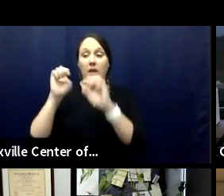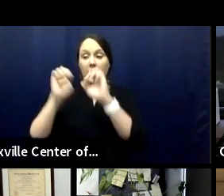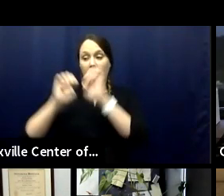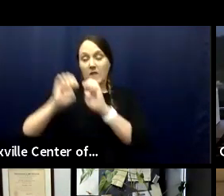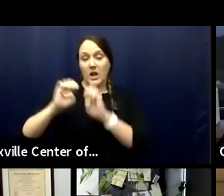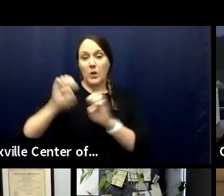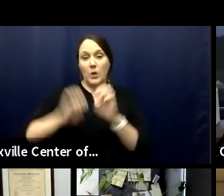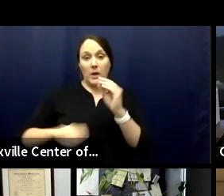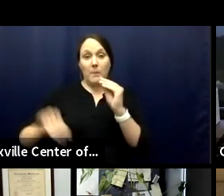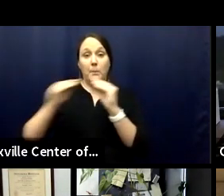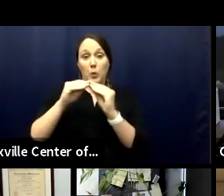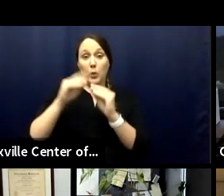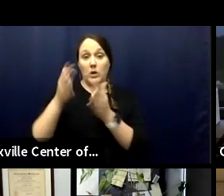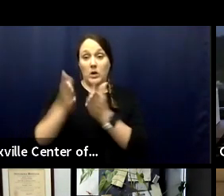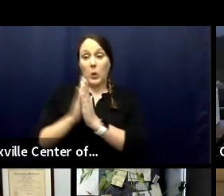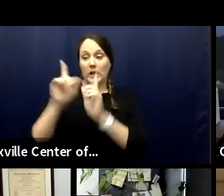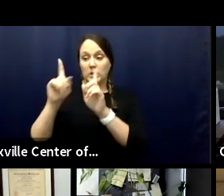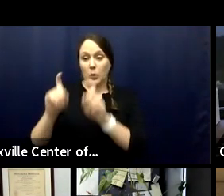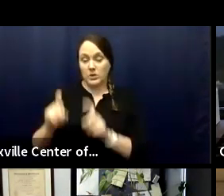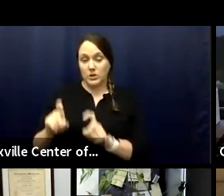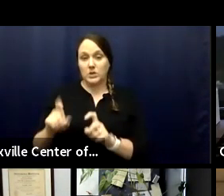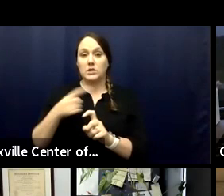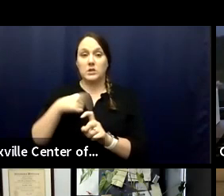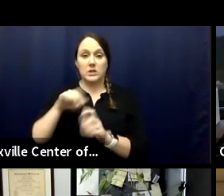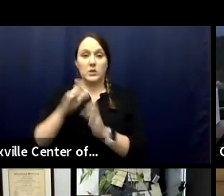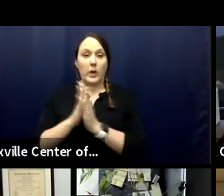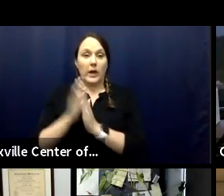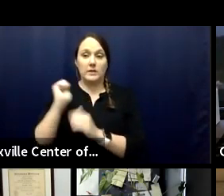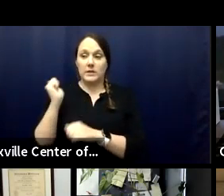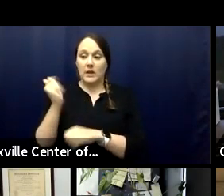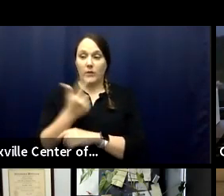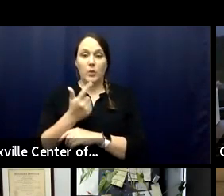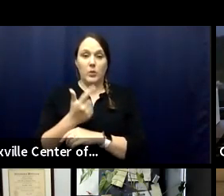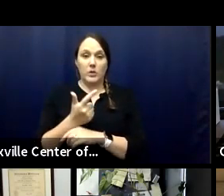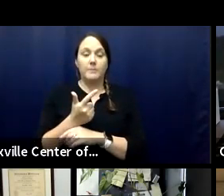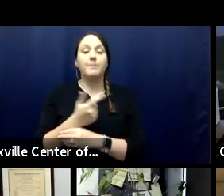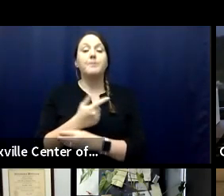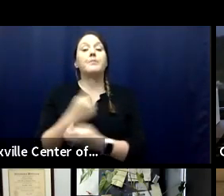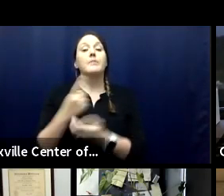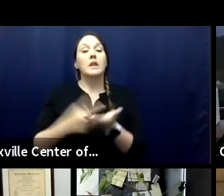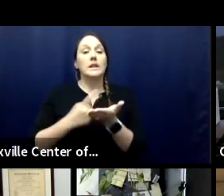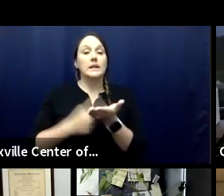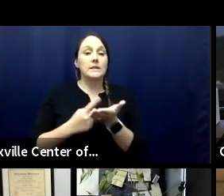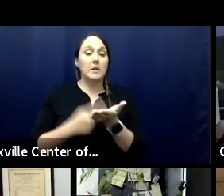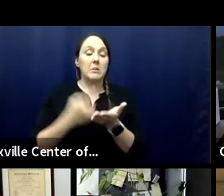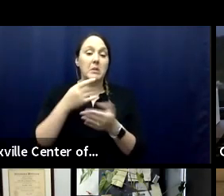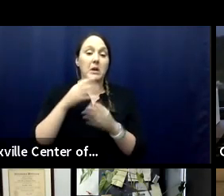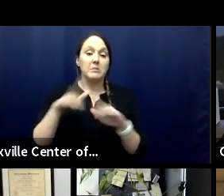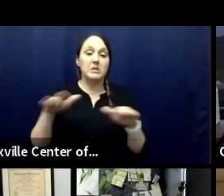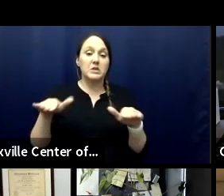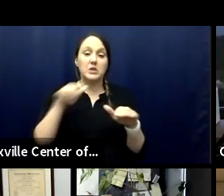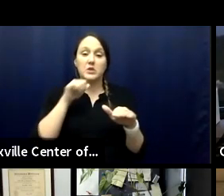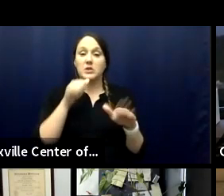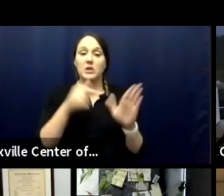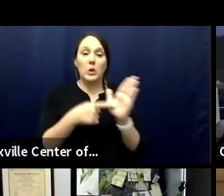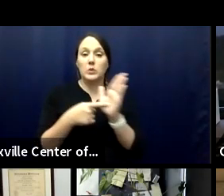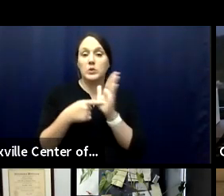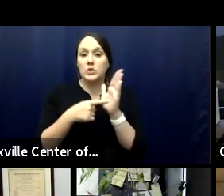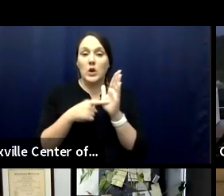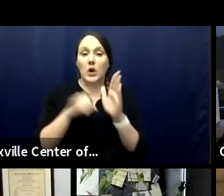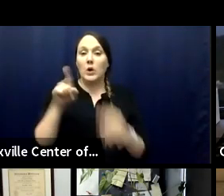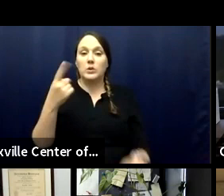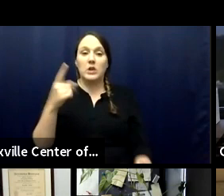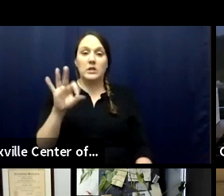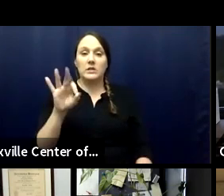the questions that we ask everybody. And sometimes children don't present with, you know, just a